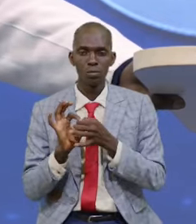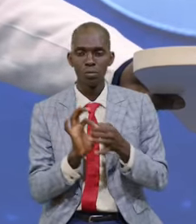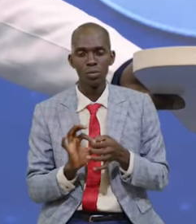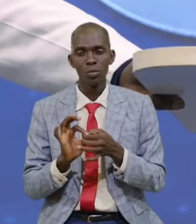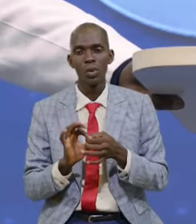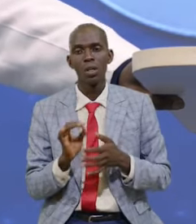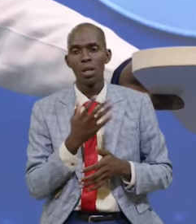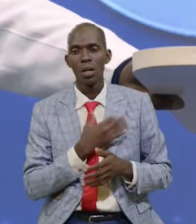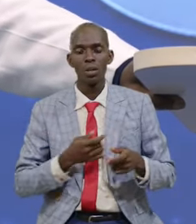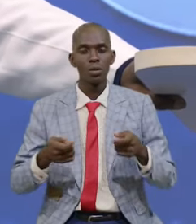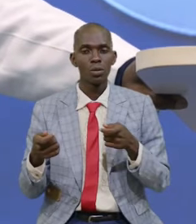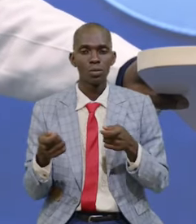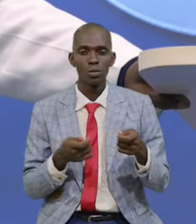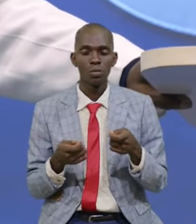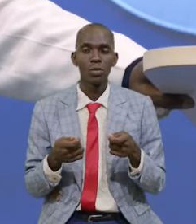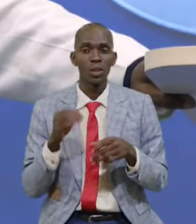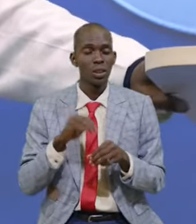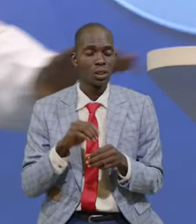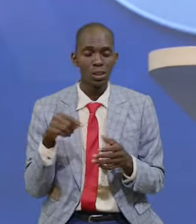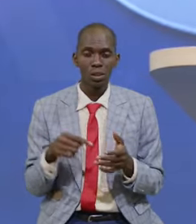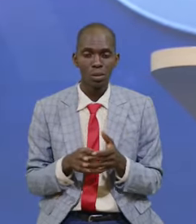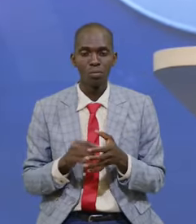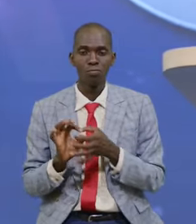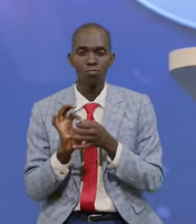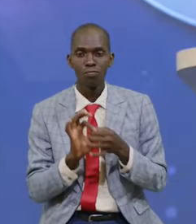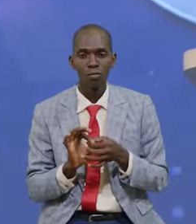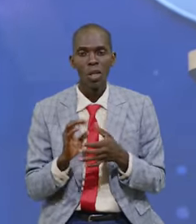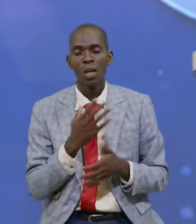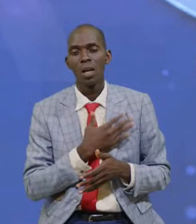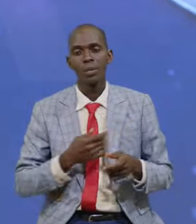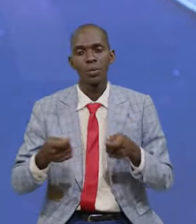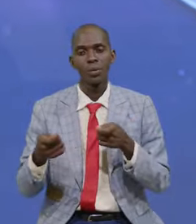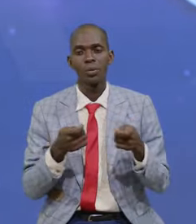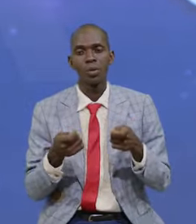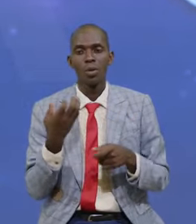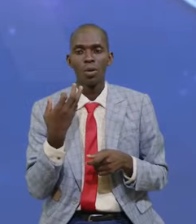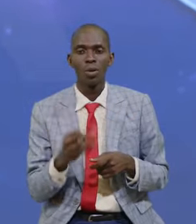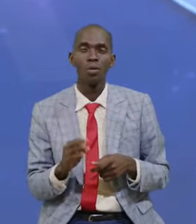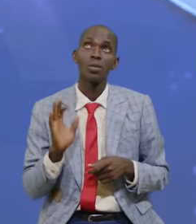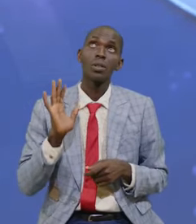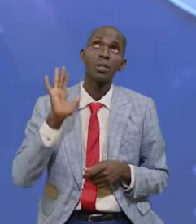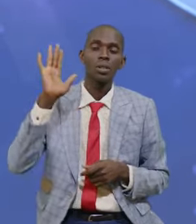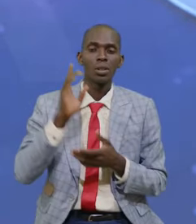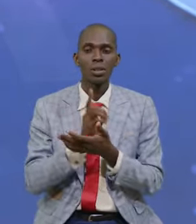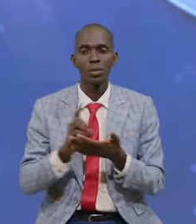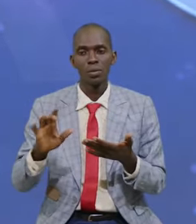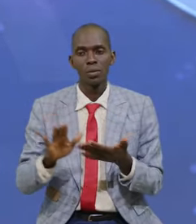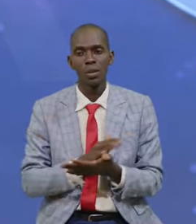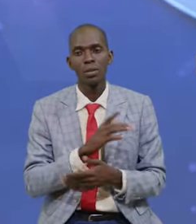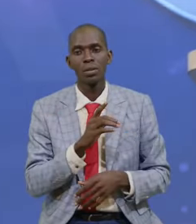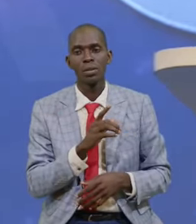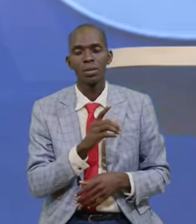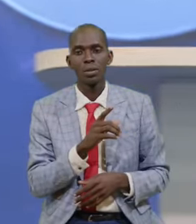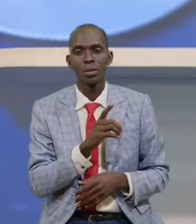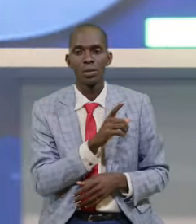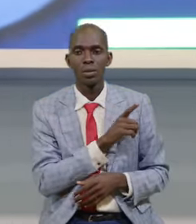companionship, in this companionship and control of his living